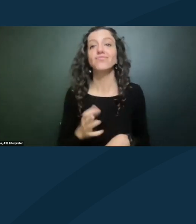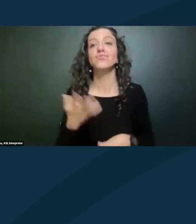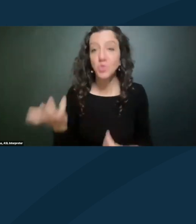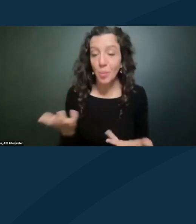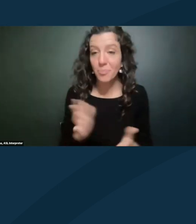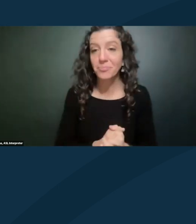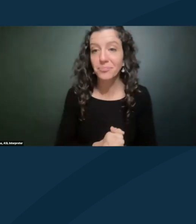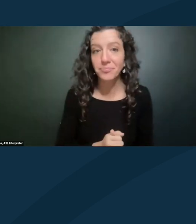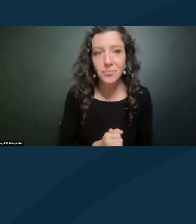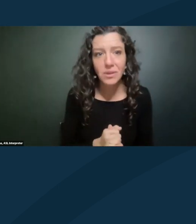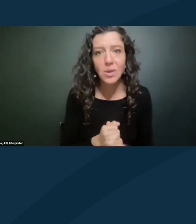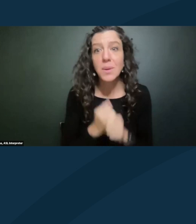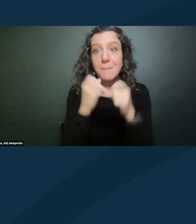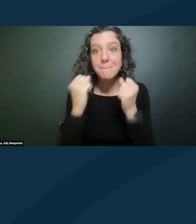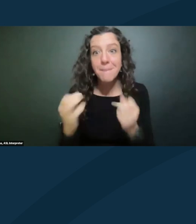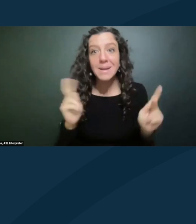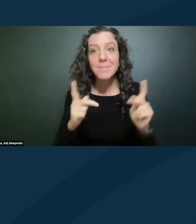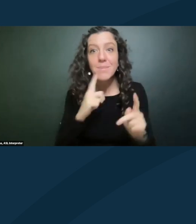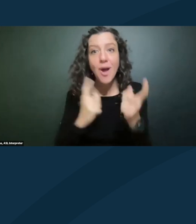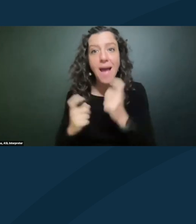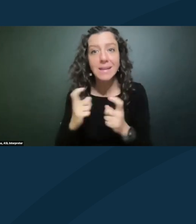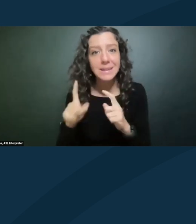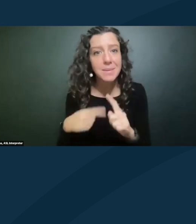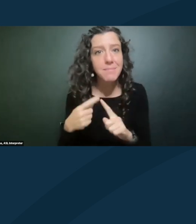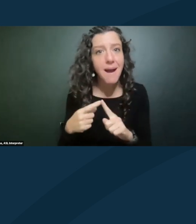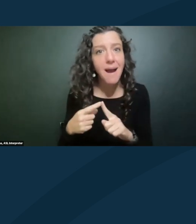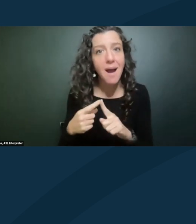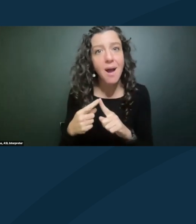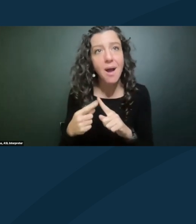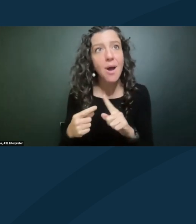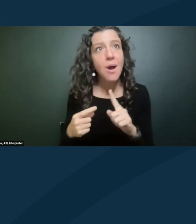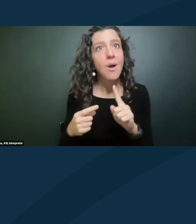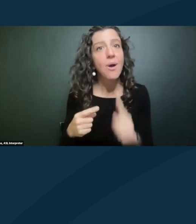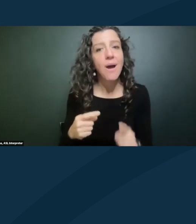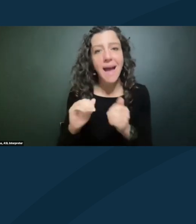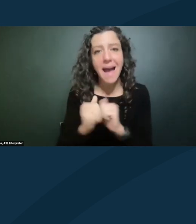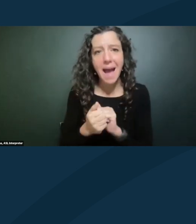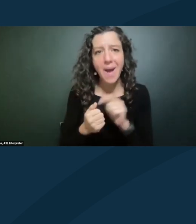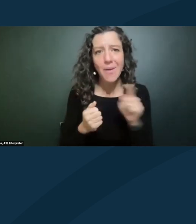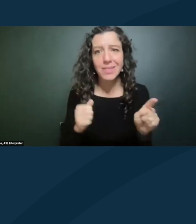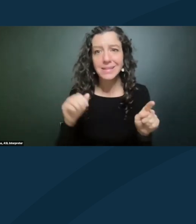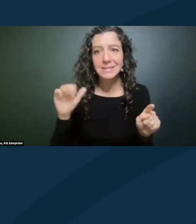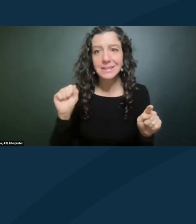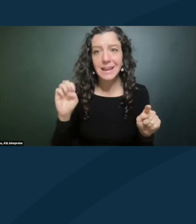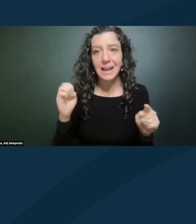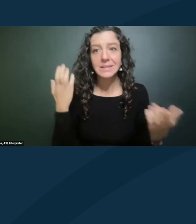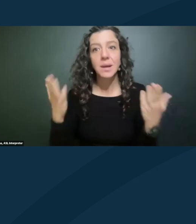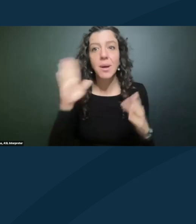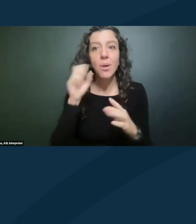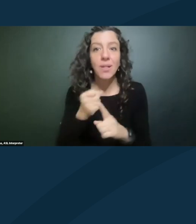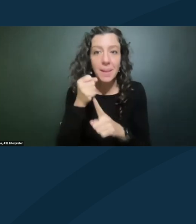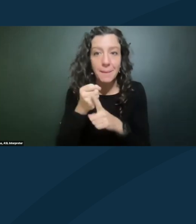getting a lot of questions about how this case might